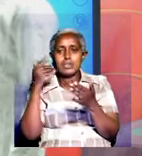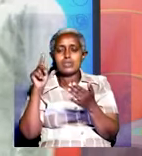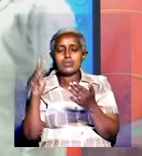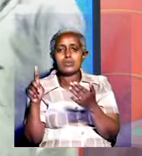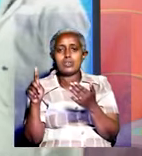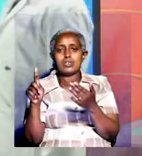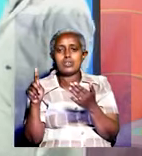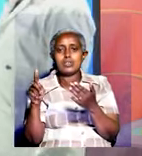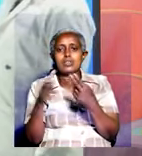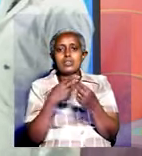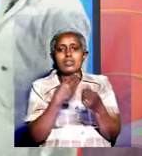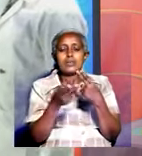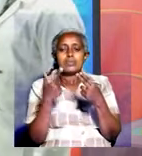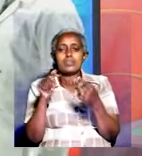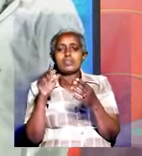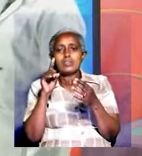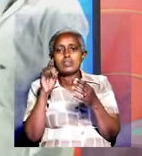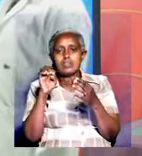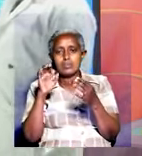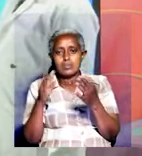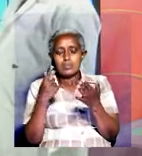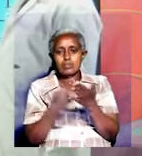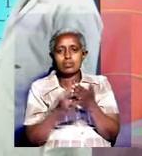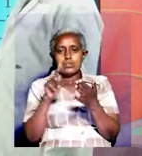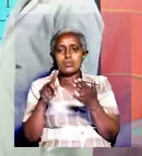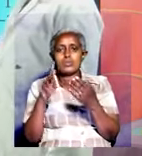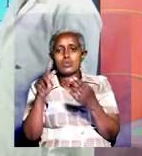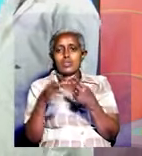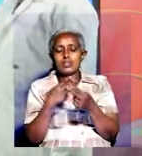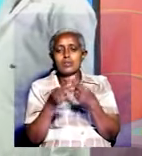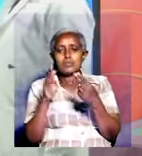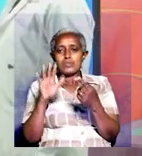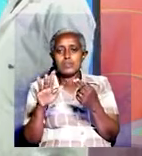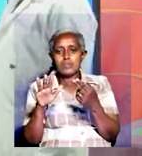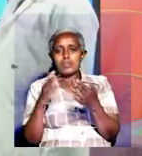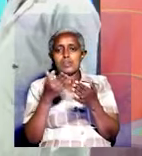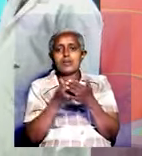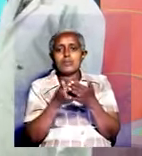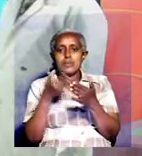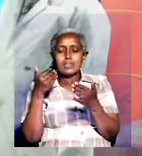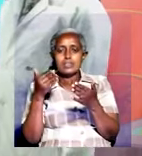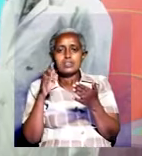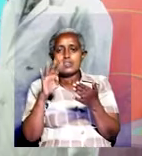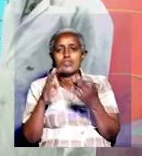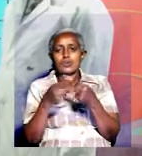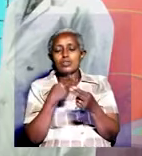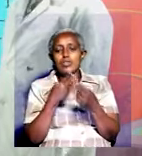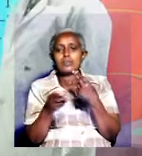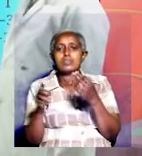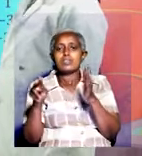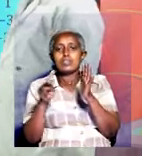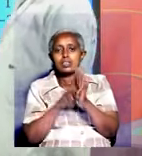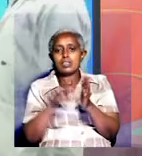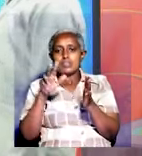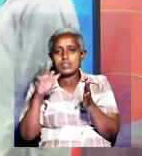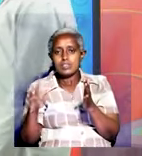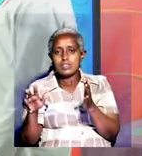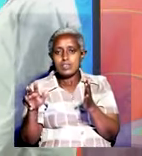1 times the determinant of this one, it is 1 times 5 minus 4 times negative